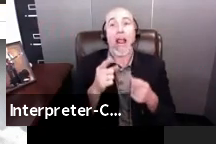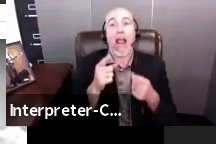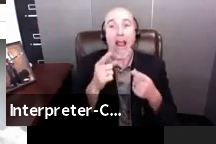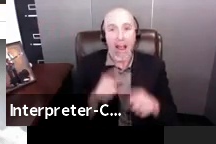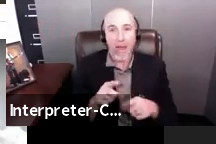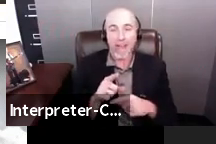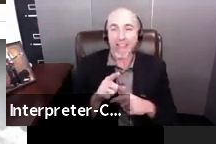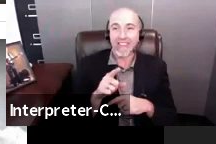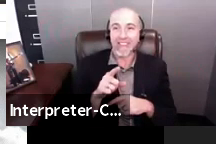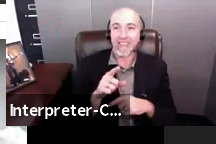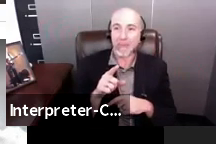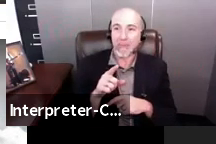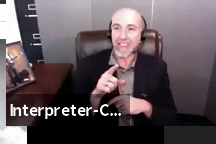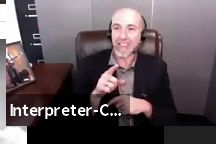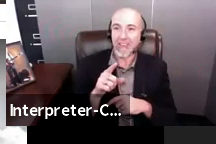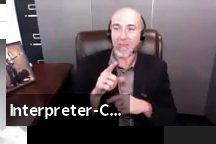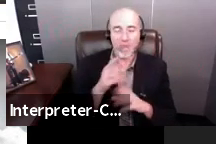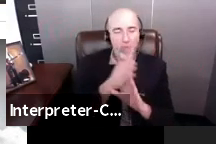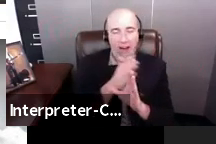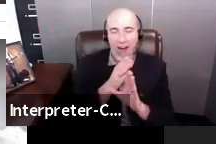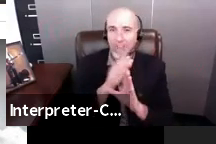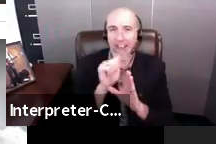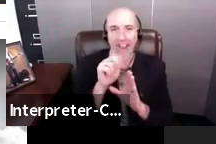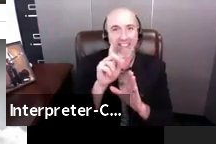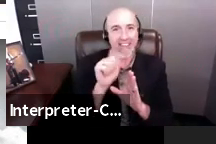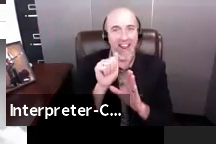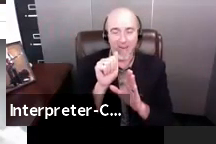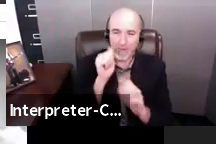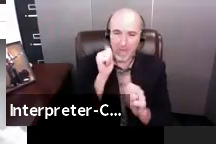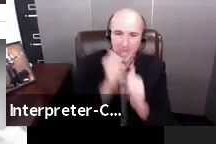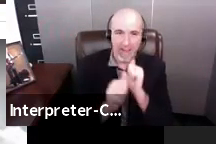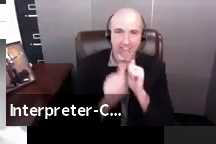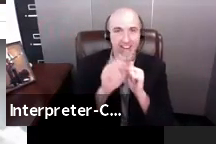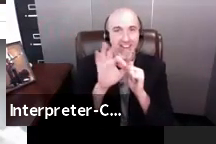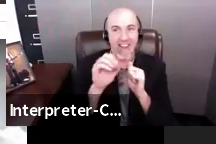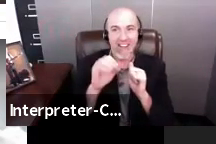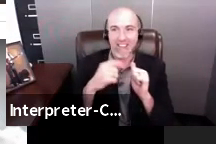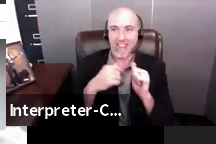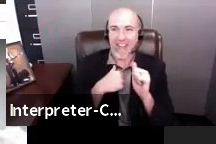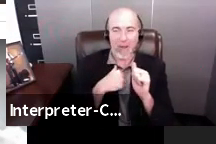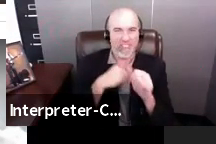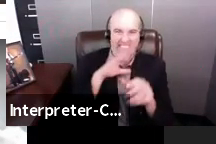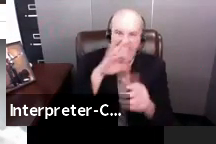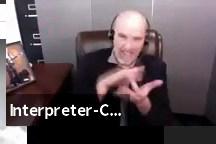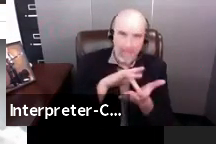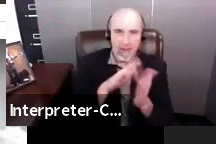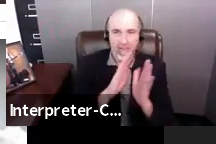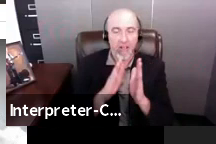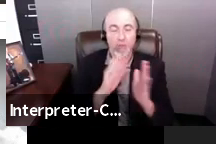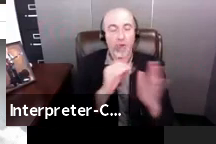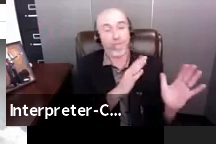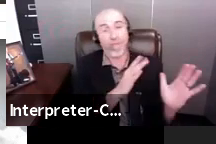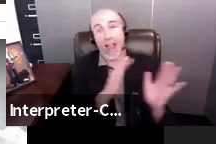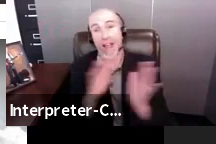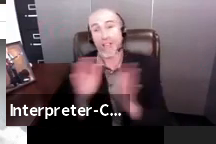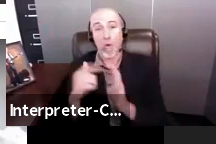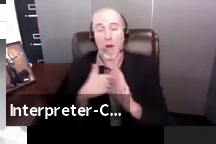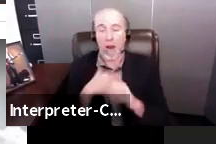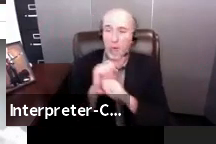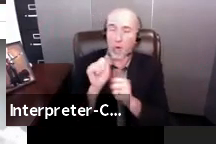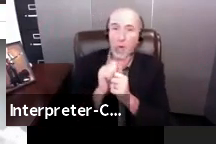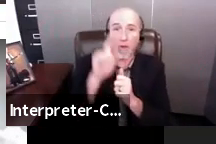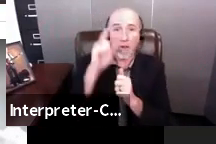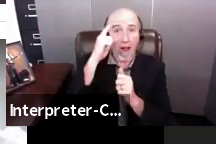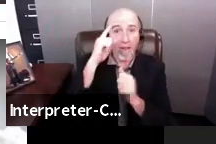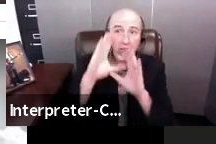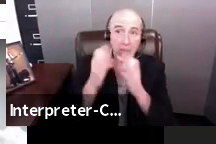1990, just right as the ADA was passing, so been in the thick of it. Fast forward, I've been working with governor's